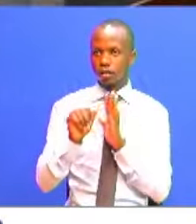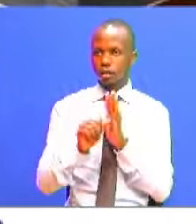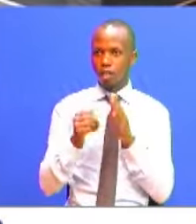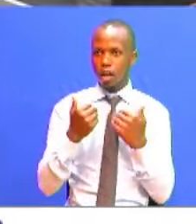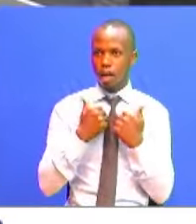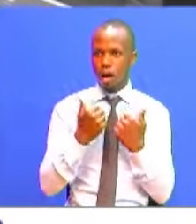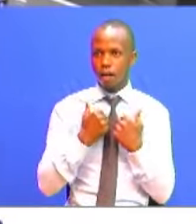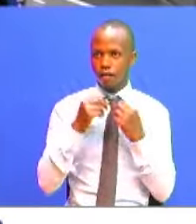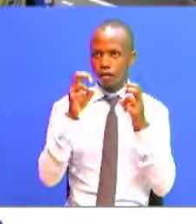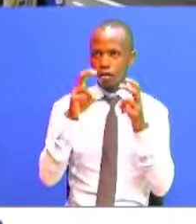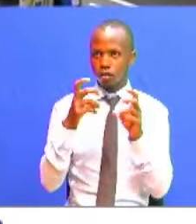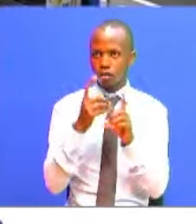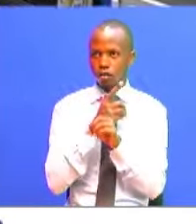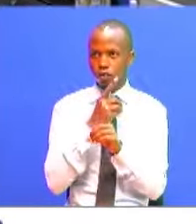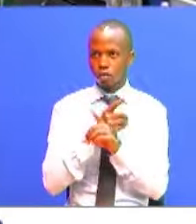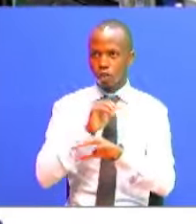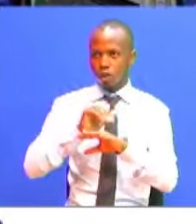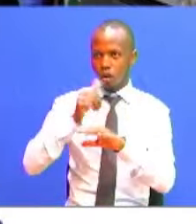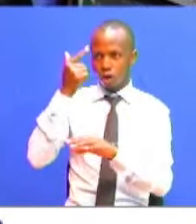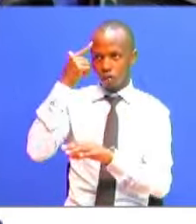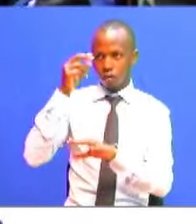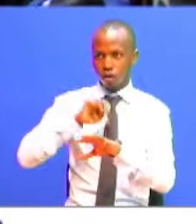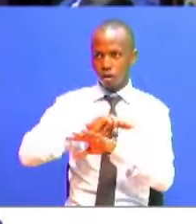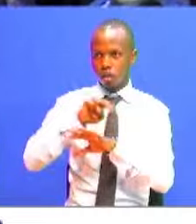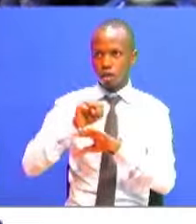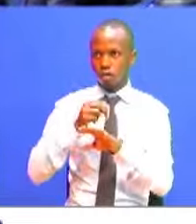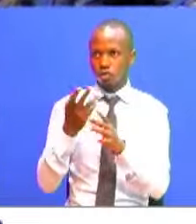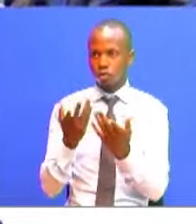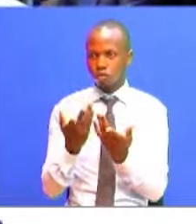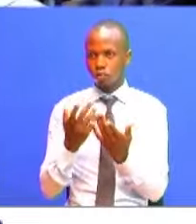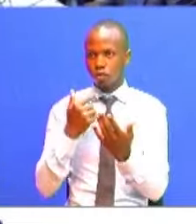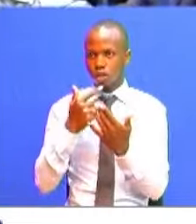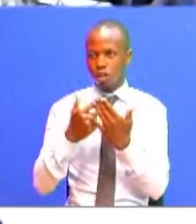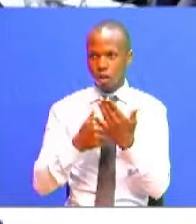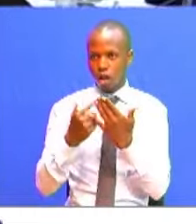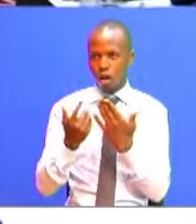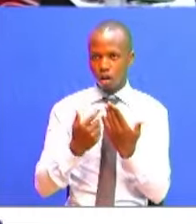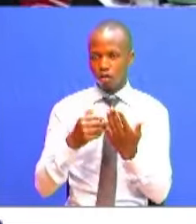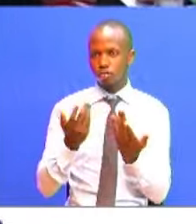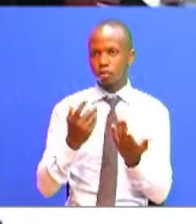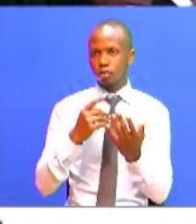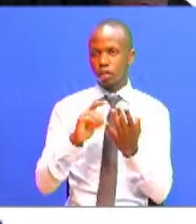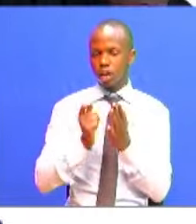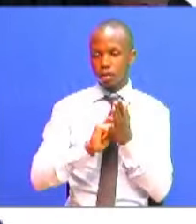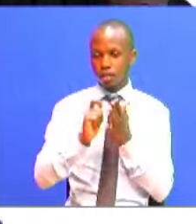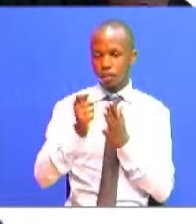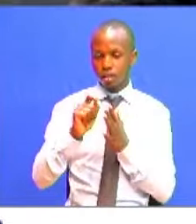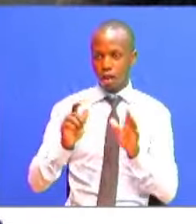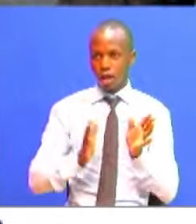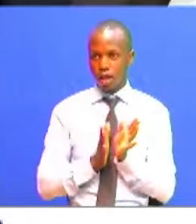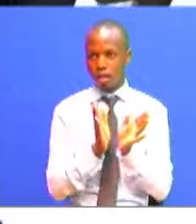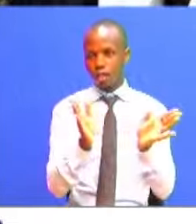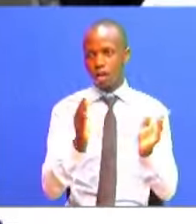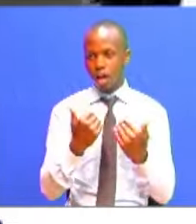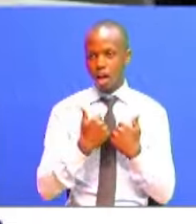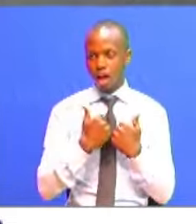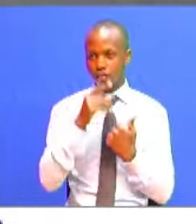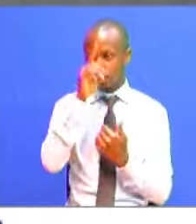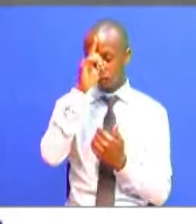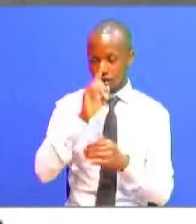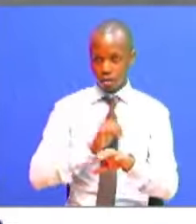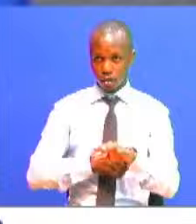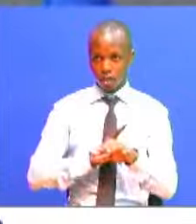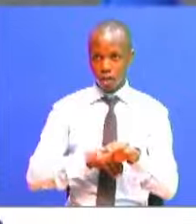pressing issue. The call for a national dialogue by the Bahlita Secretary General comes at a critical time when the country is